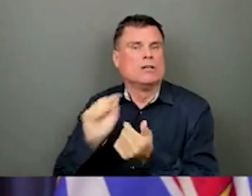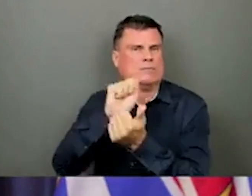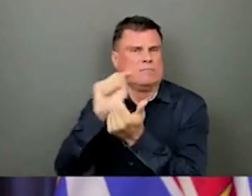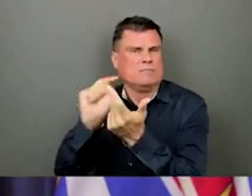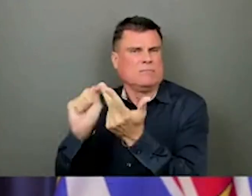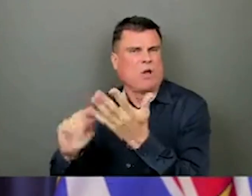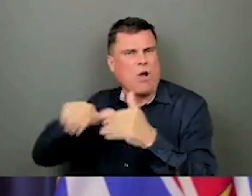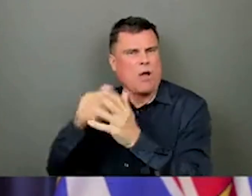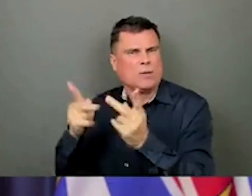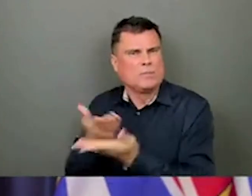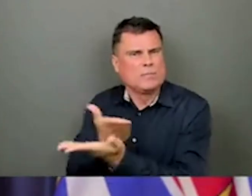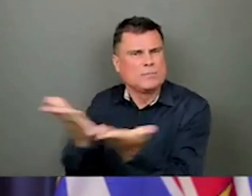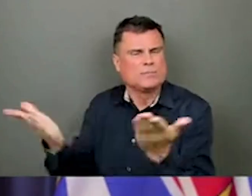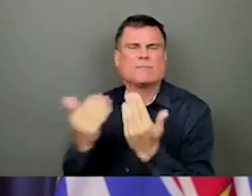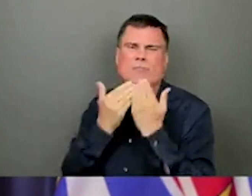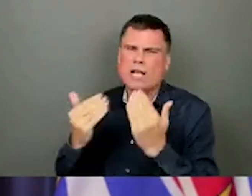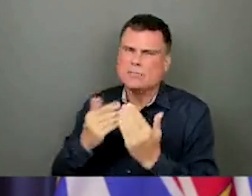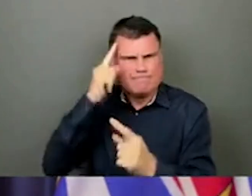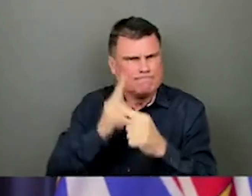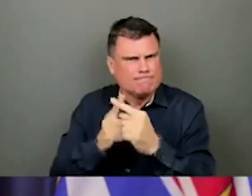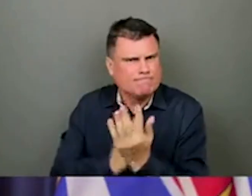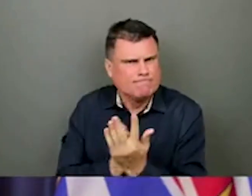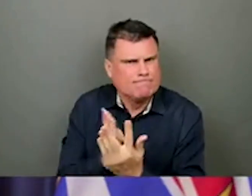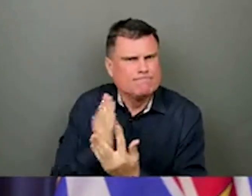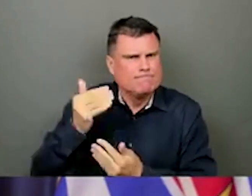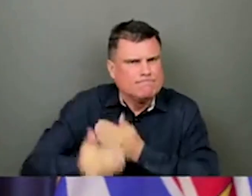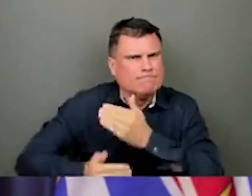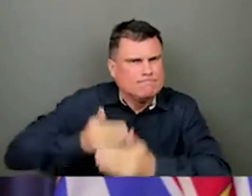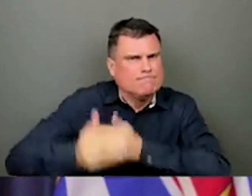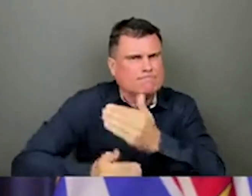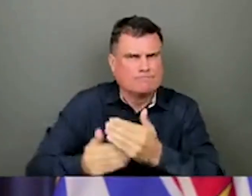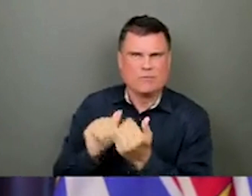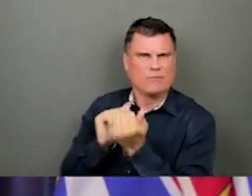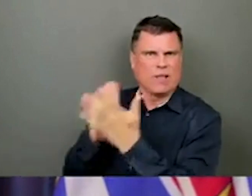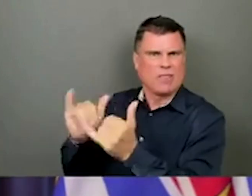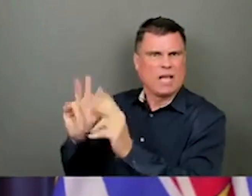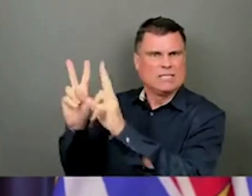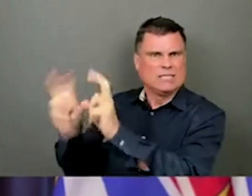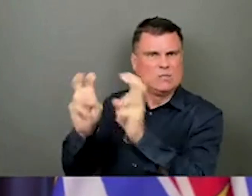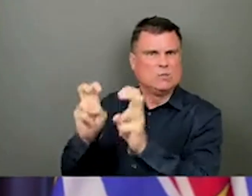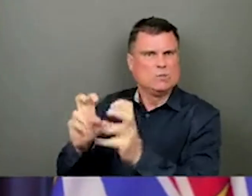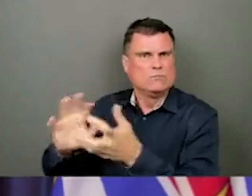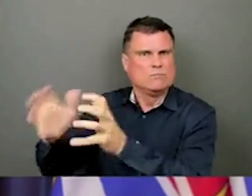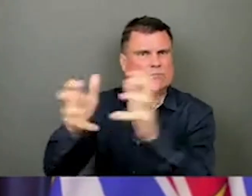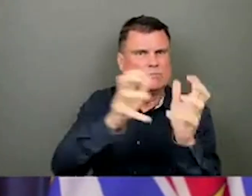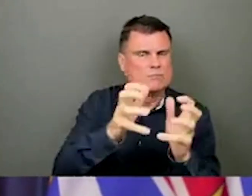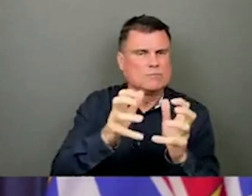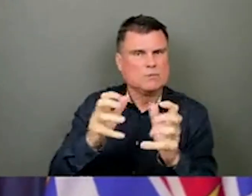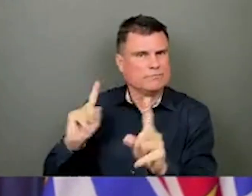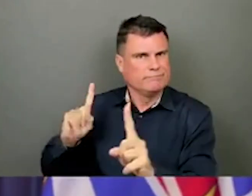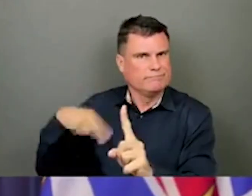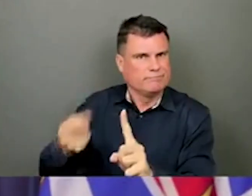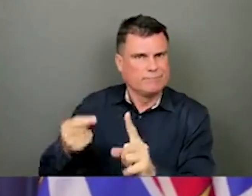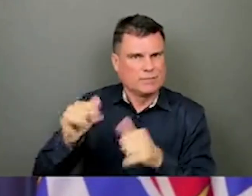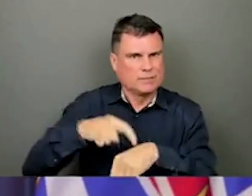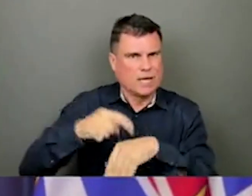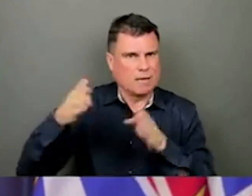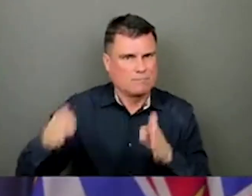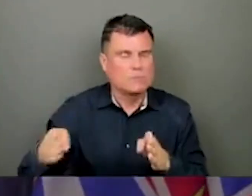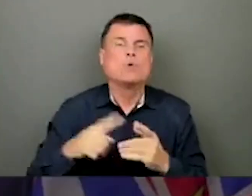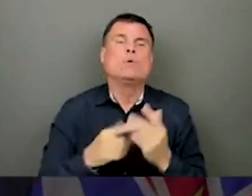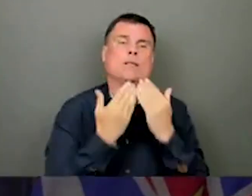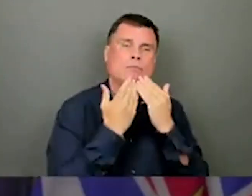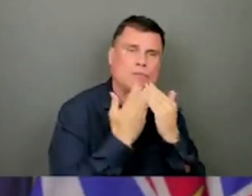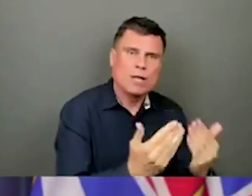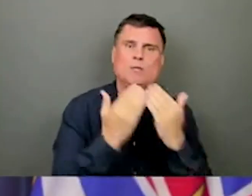to engage in this challenging fire season, as well as all of the other issues that are on our plates, I want to thank you from the bottom